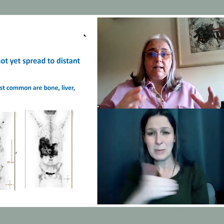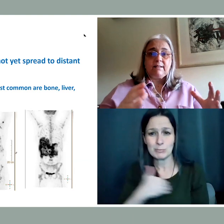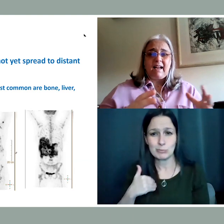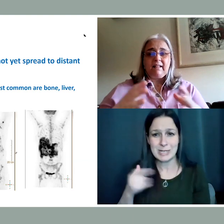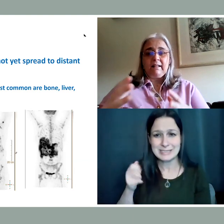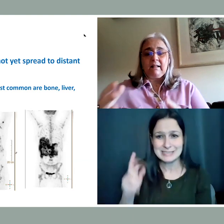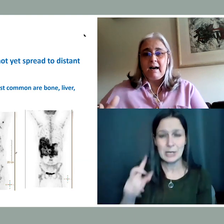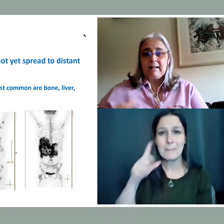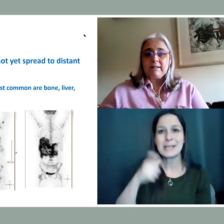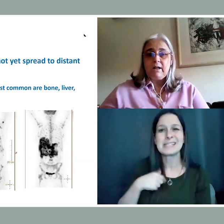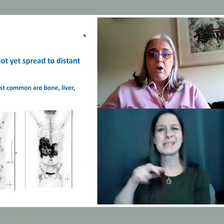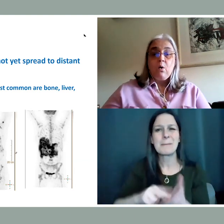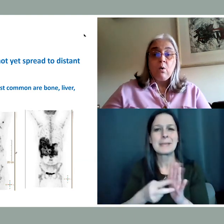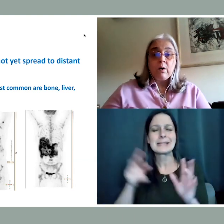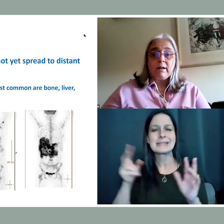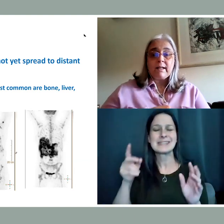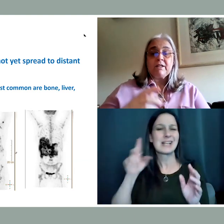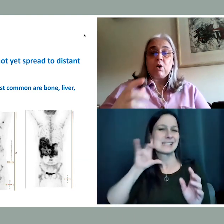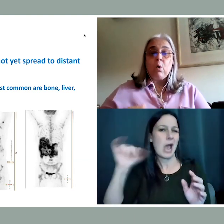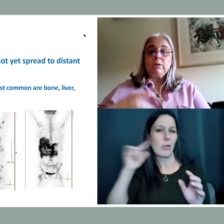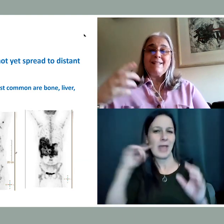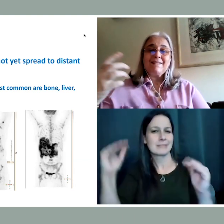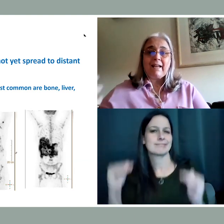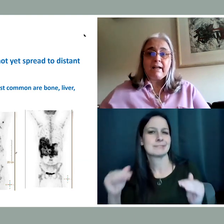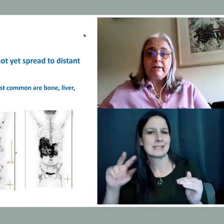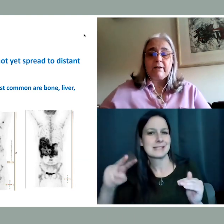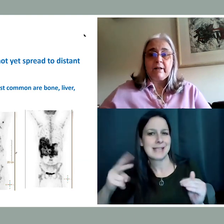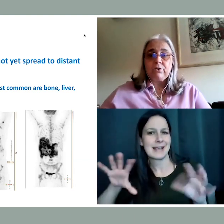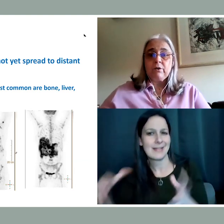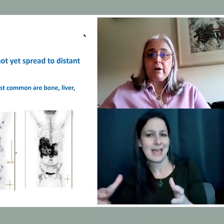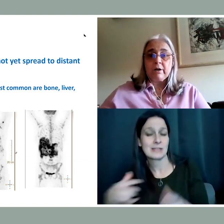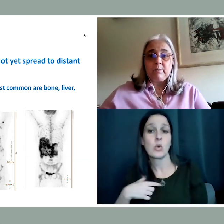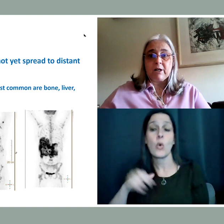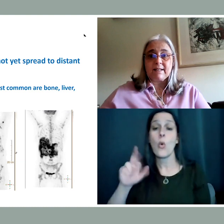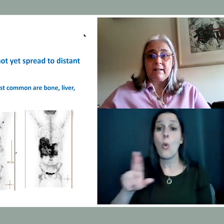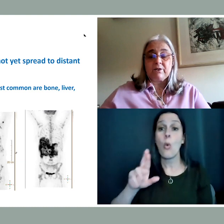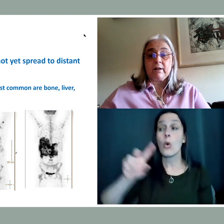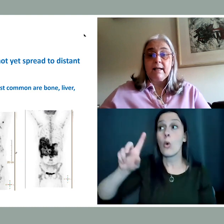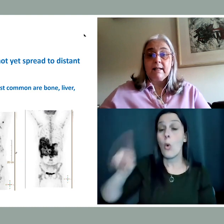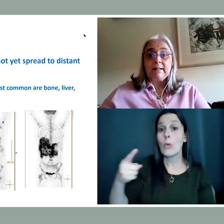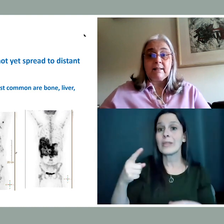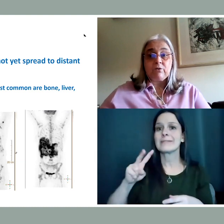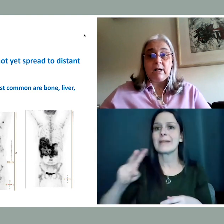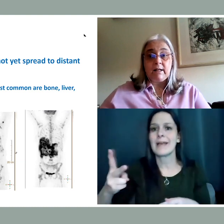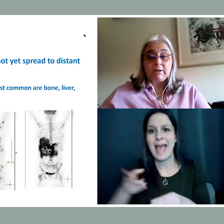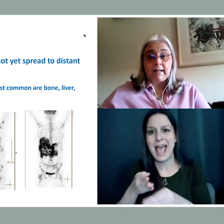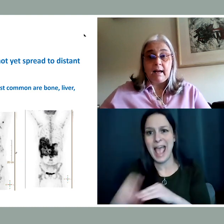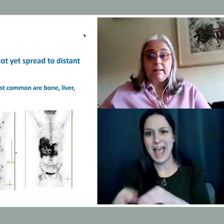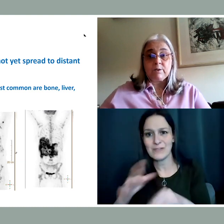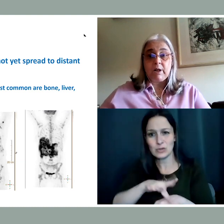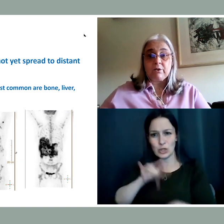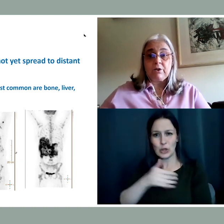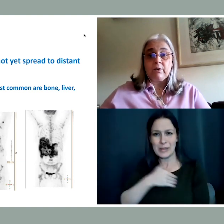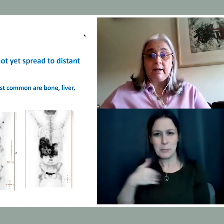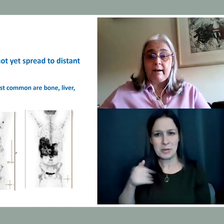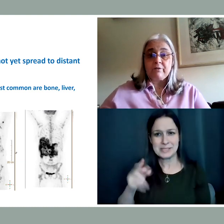it's second class, or that it's always secondary to early breast cancer. And that is really not the